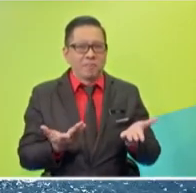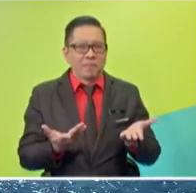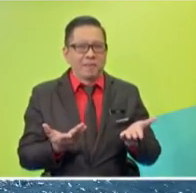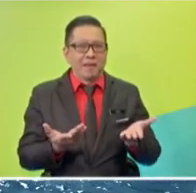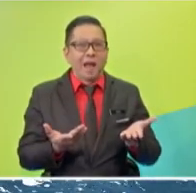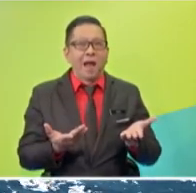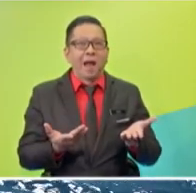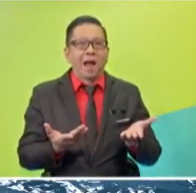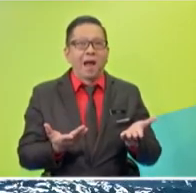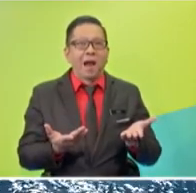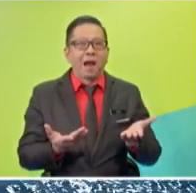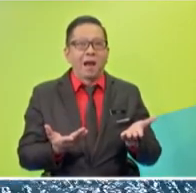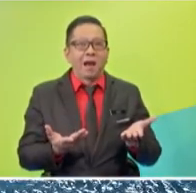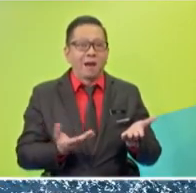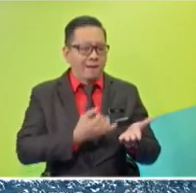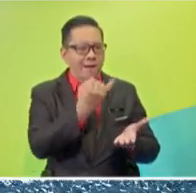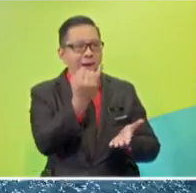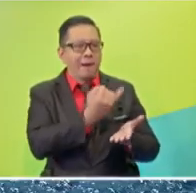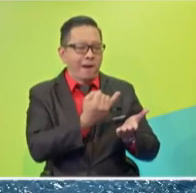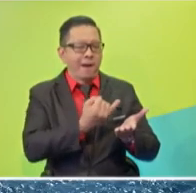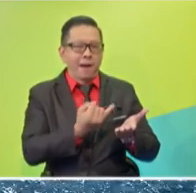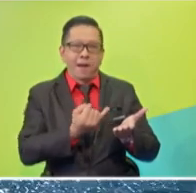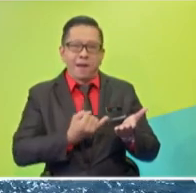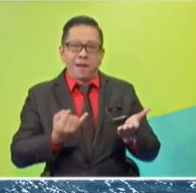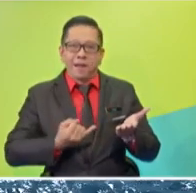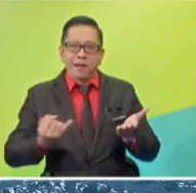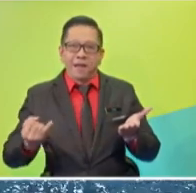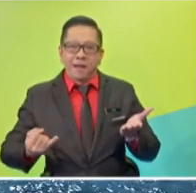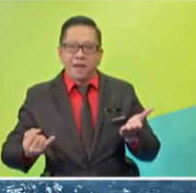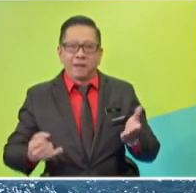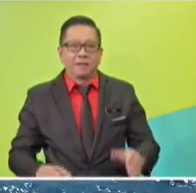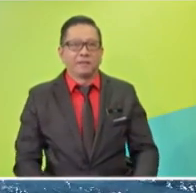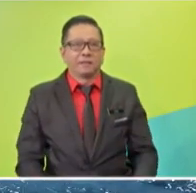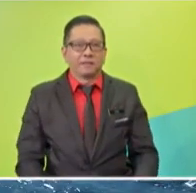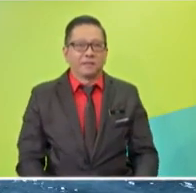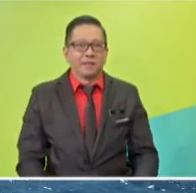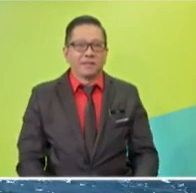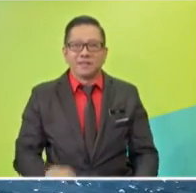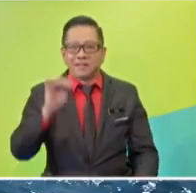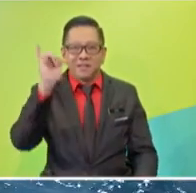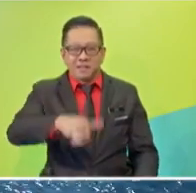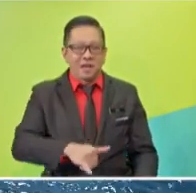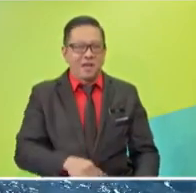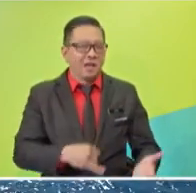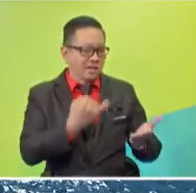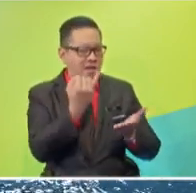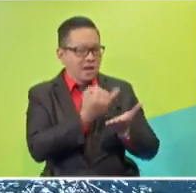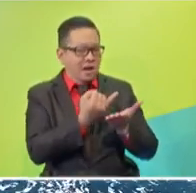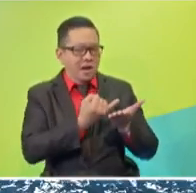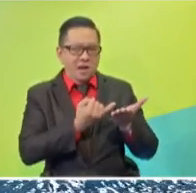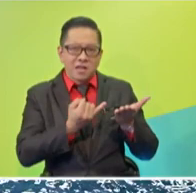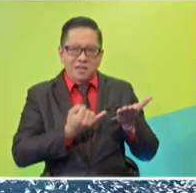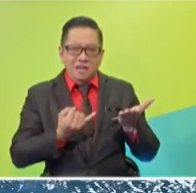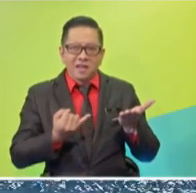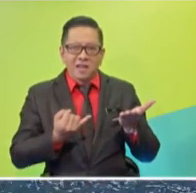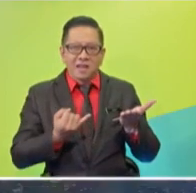Architect. Architect. Okay, so let's hear from Ilman. Ilman, is it correct or not? Yes. Good job, Ninzi.